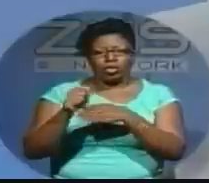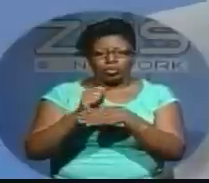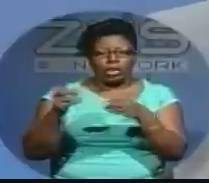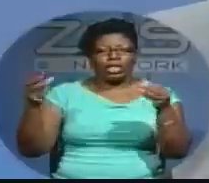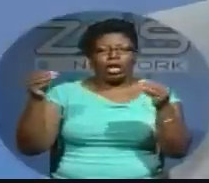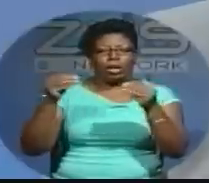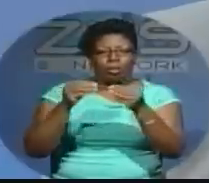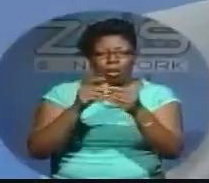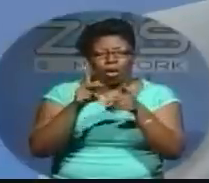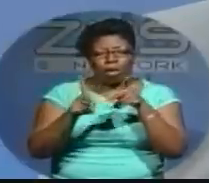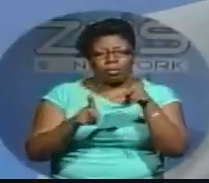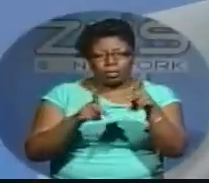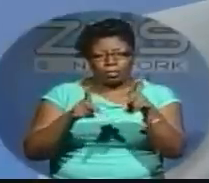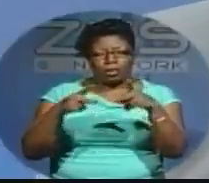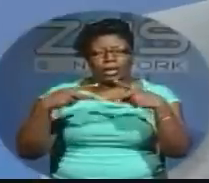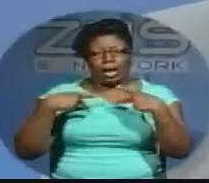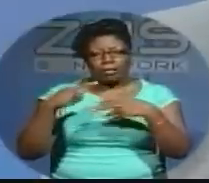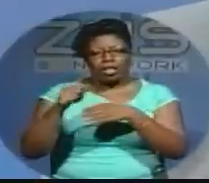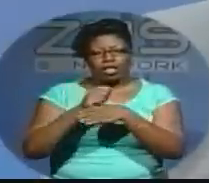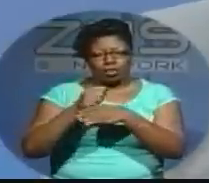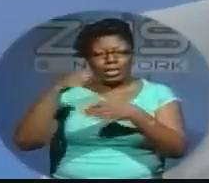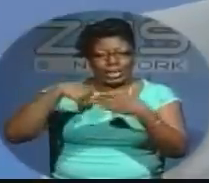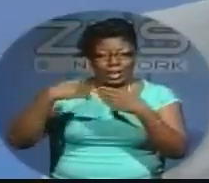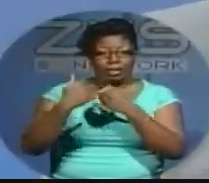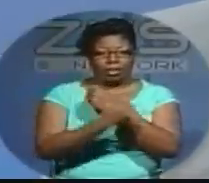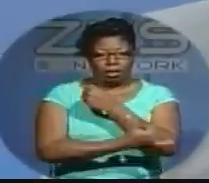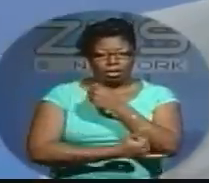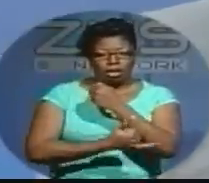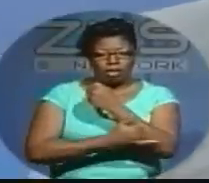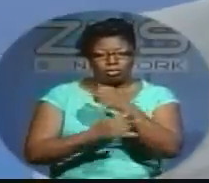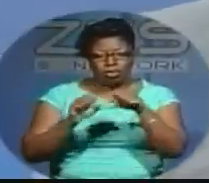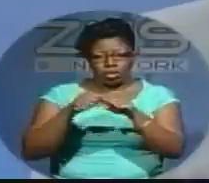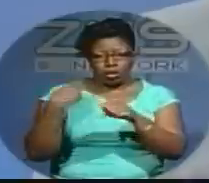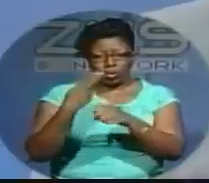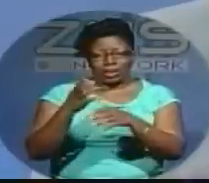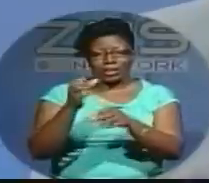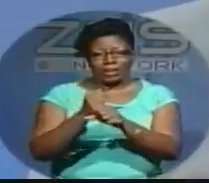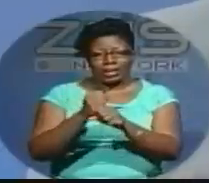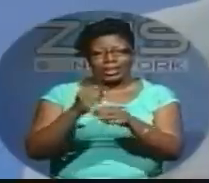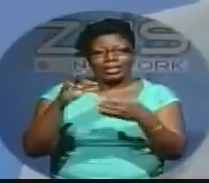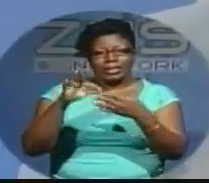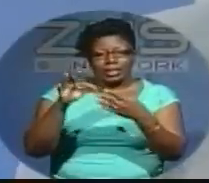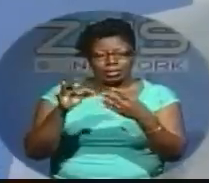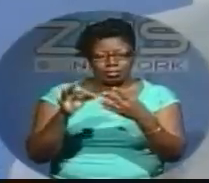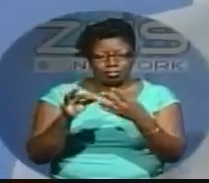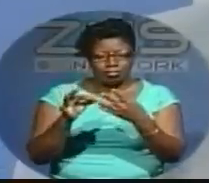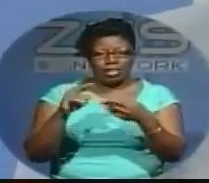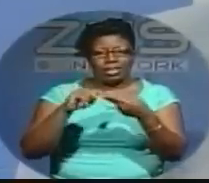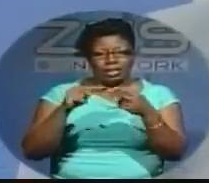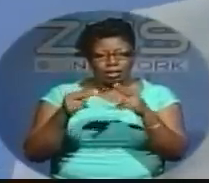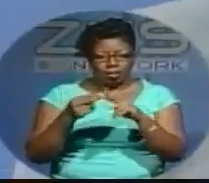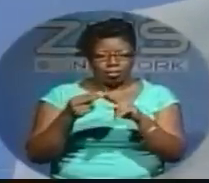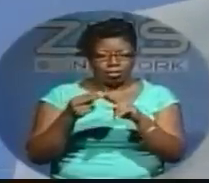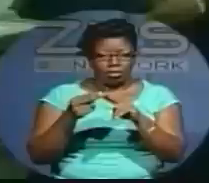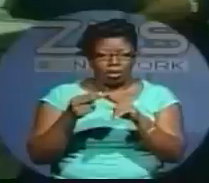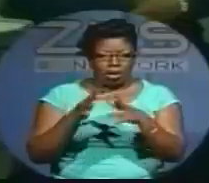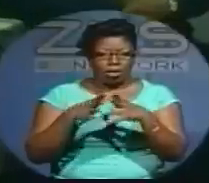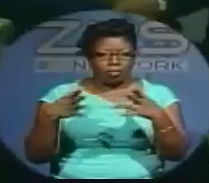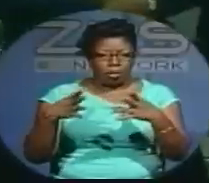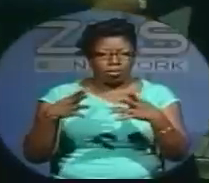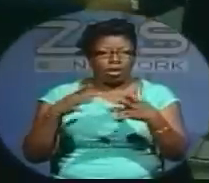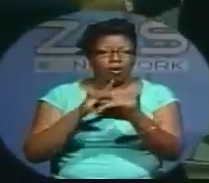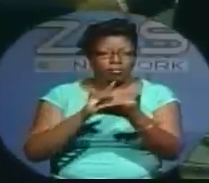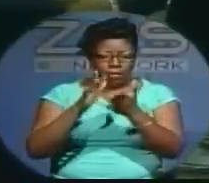more people and have training in country so that we could get the kinds of numbers of pharmacists that the country